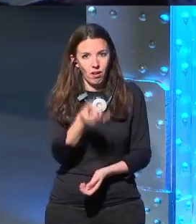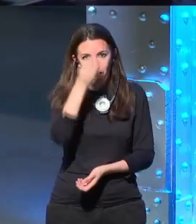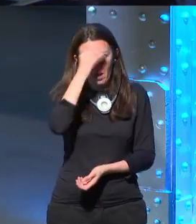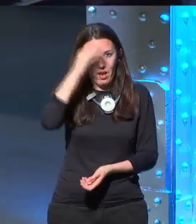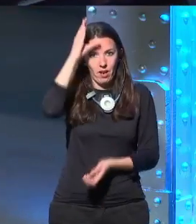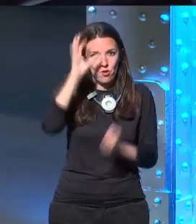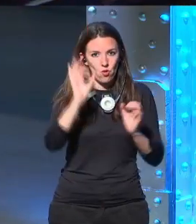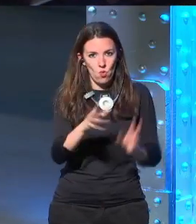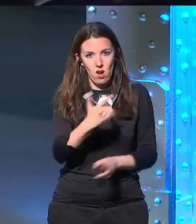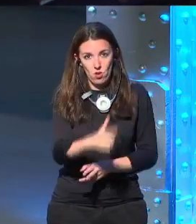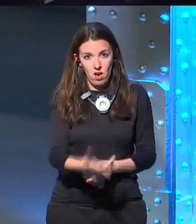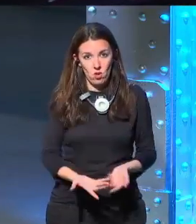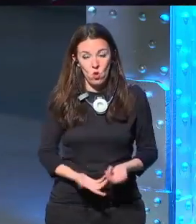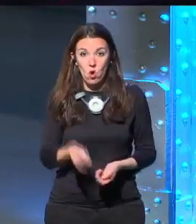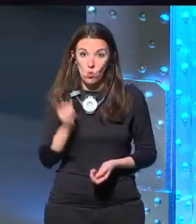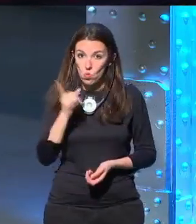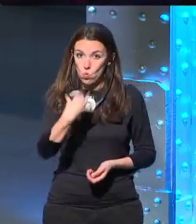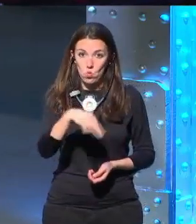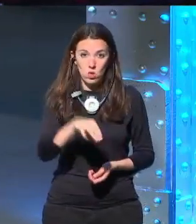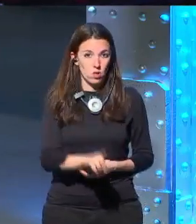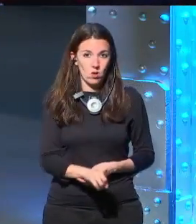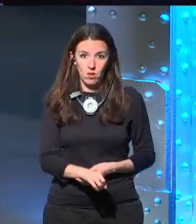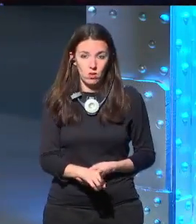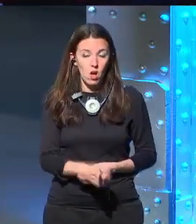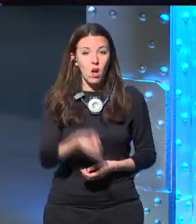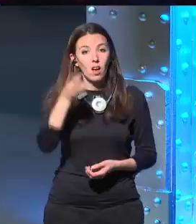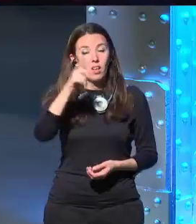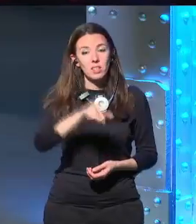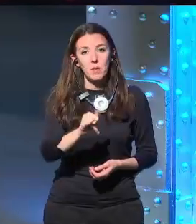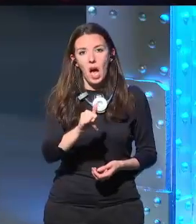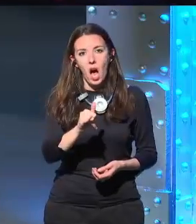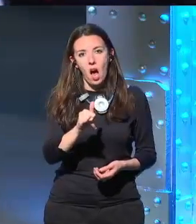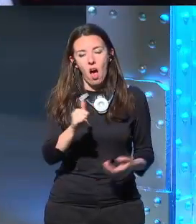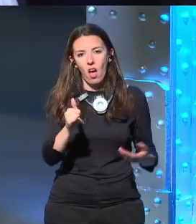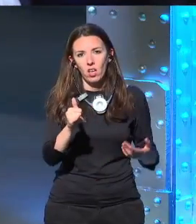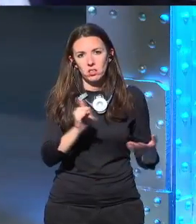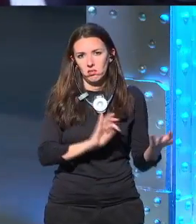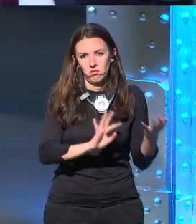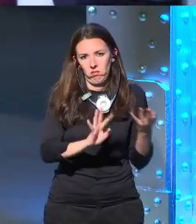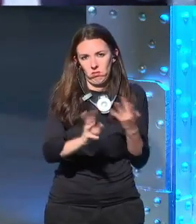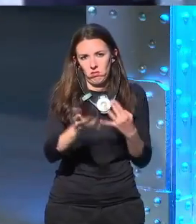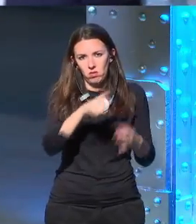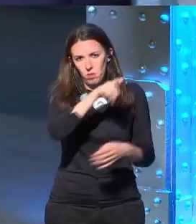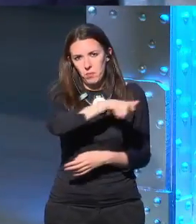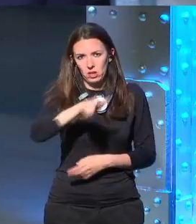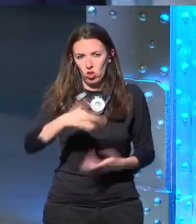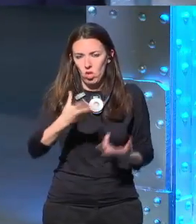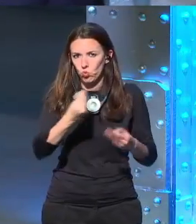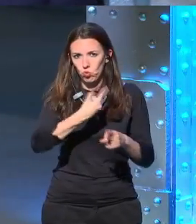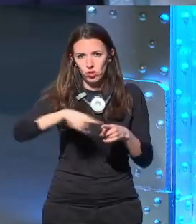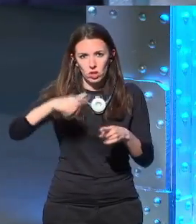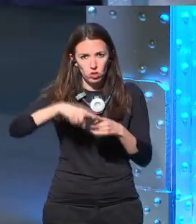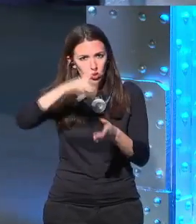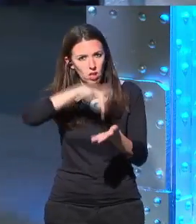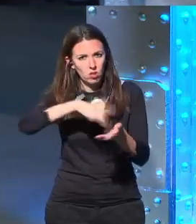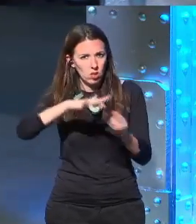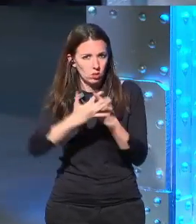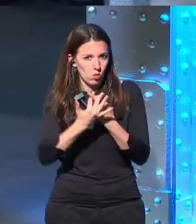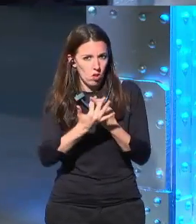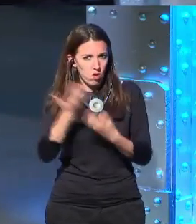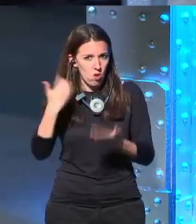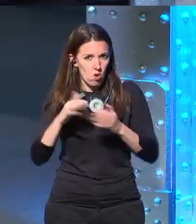only that, there was an influx of things, of people and things happening around the time. The year Leonardo